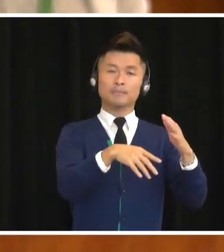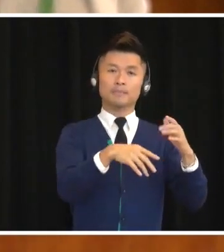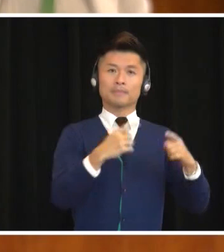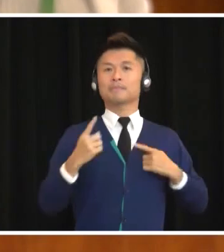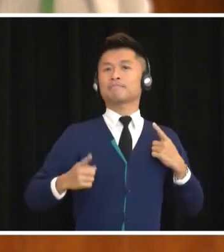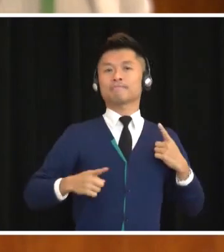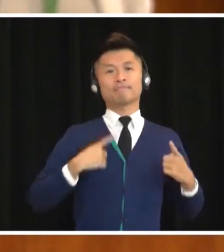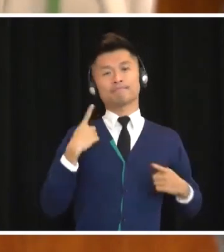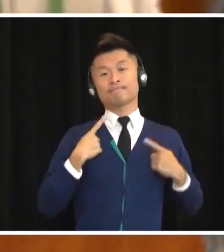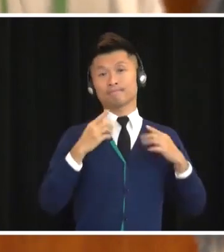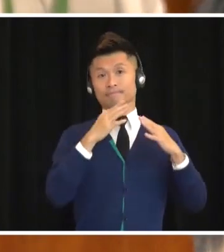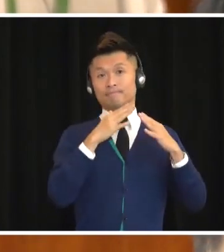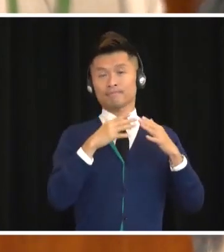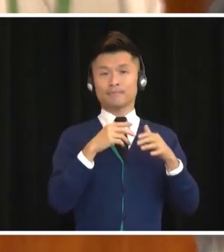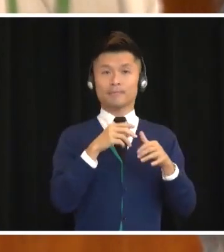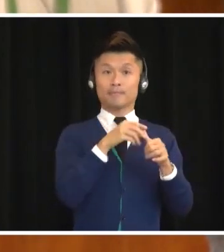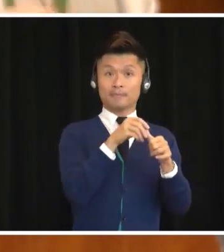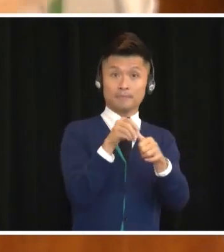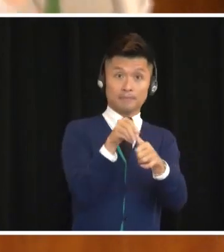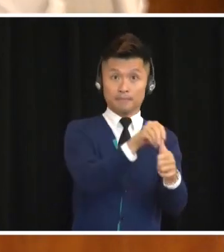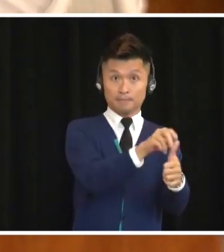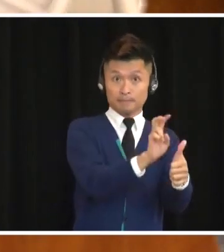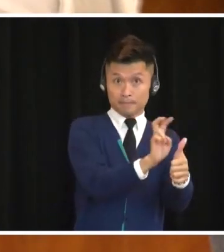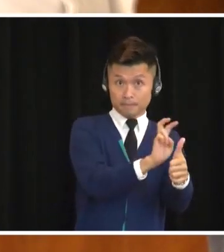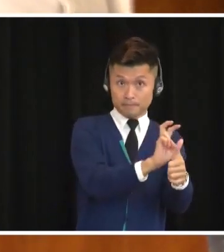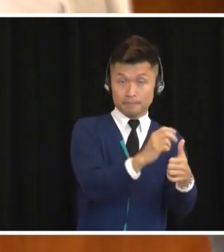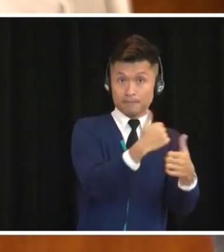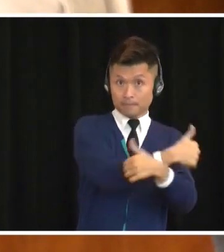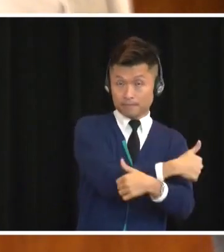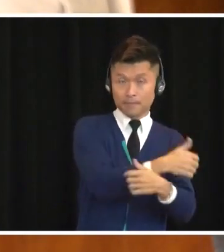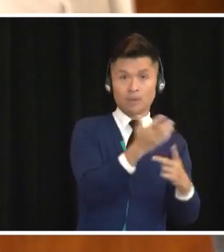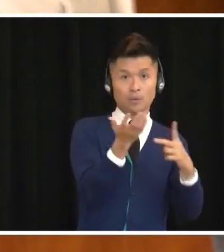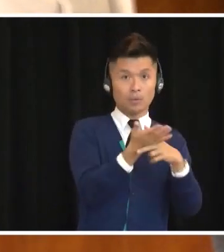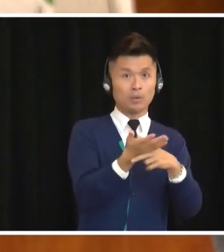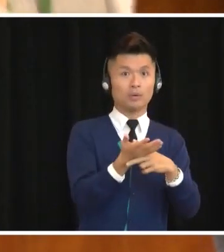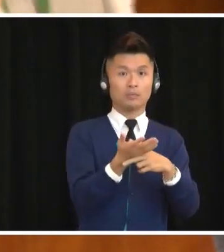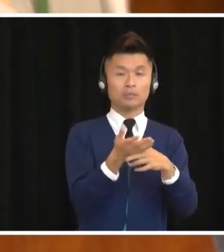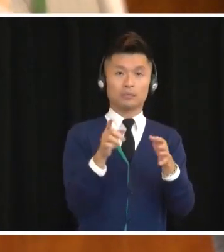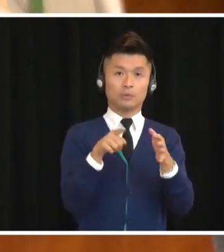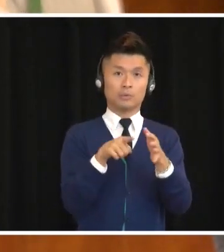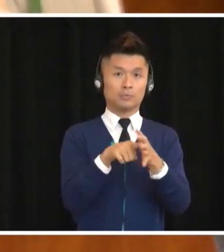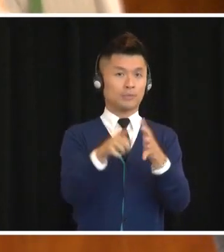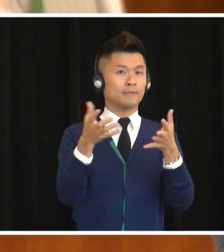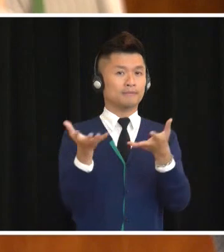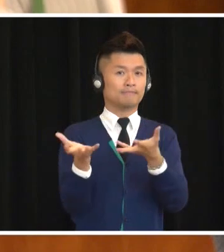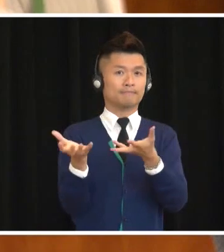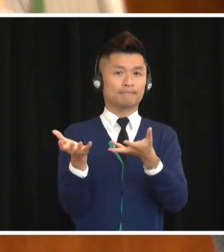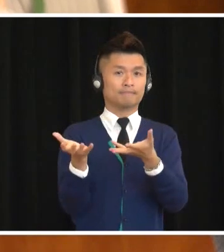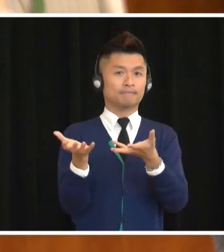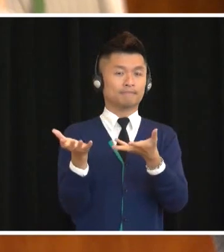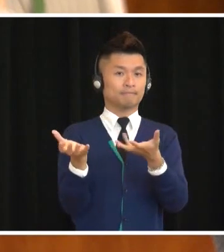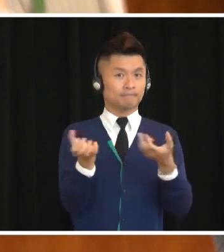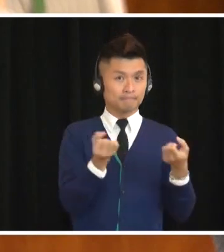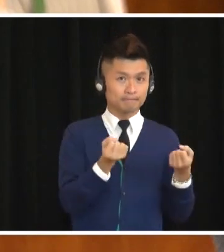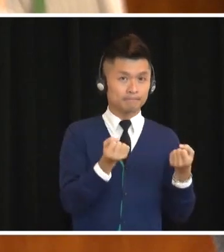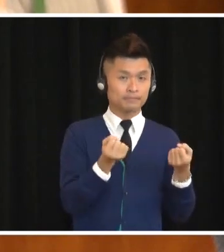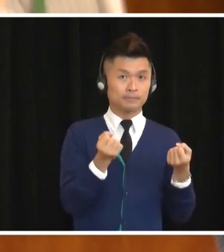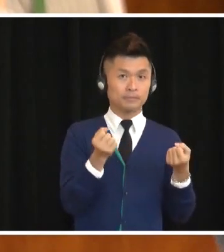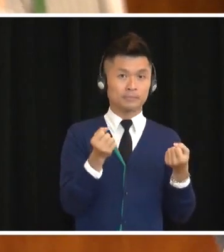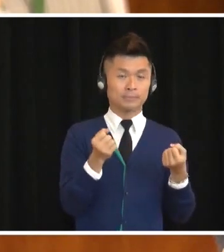welfare or cultivation institution, or it may be a foster